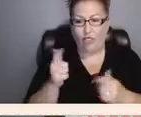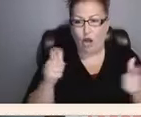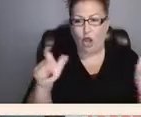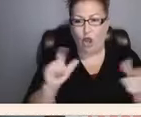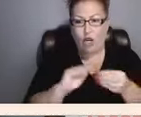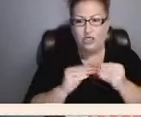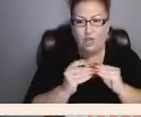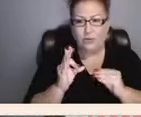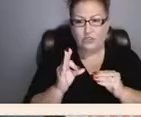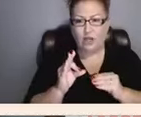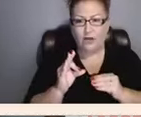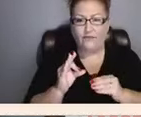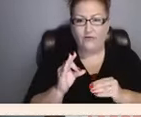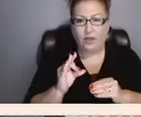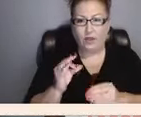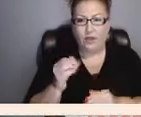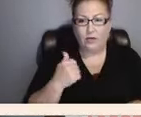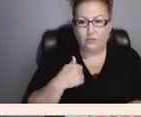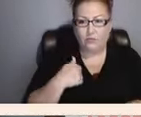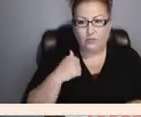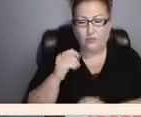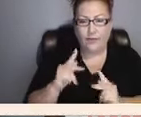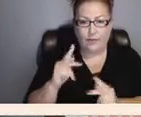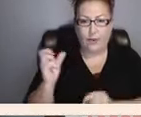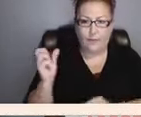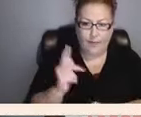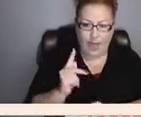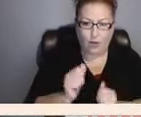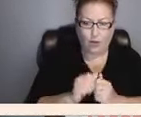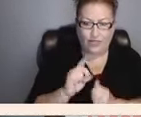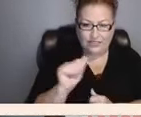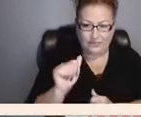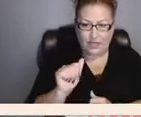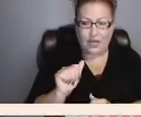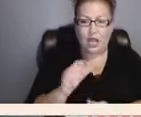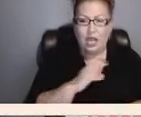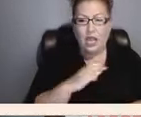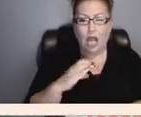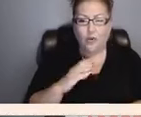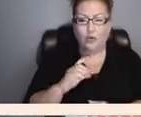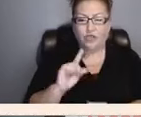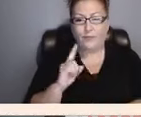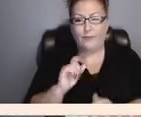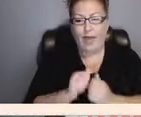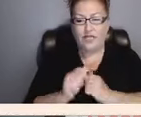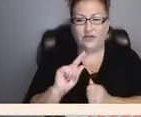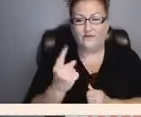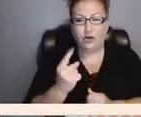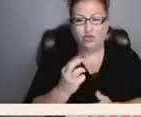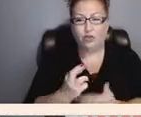I veterans returning with disabilities, Congress passes the first major rehabilitation program for soldiers. In 1920,